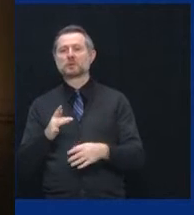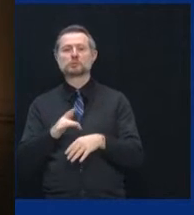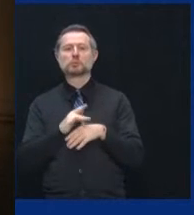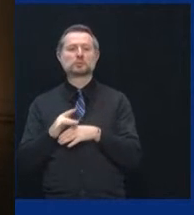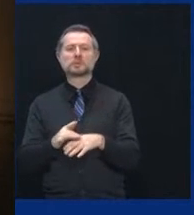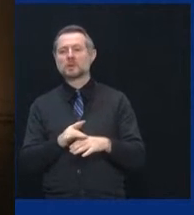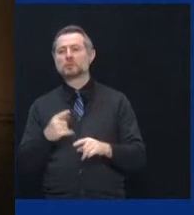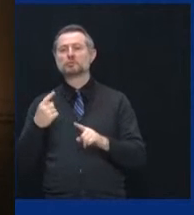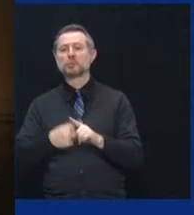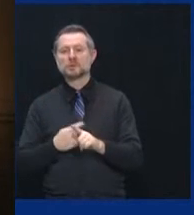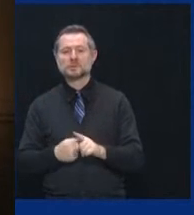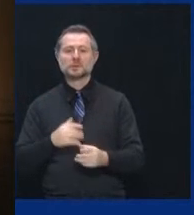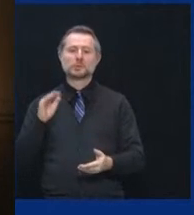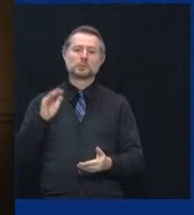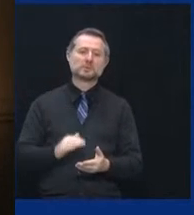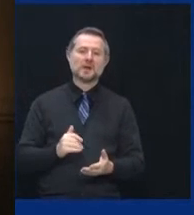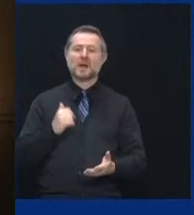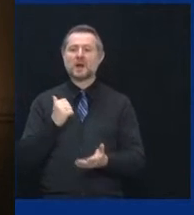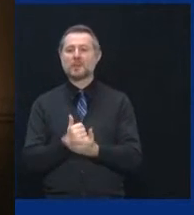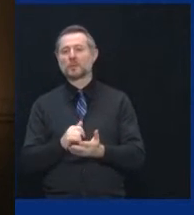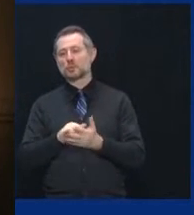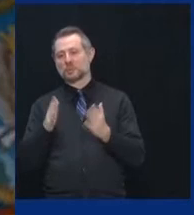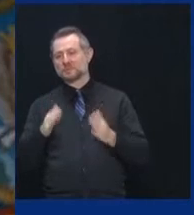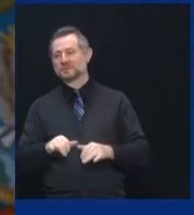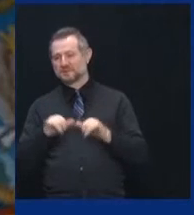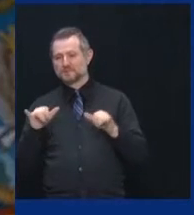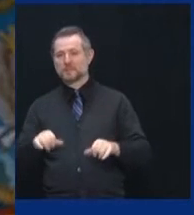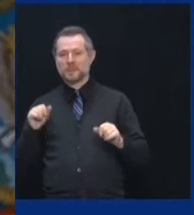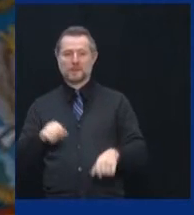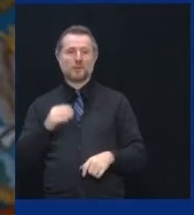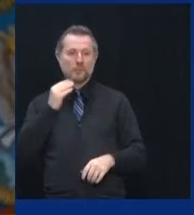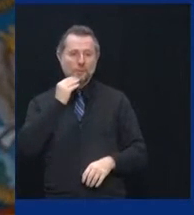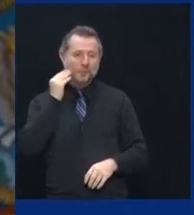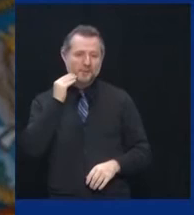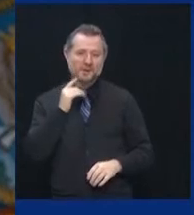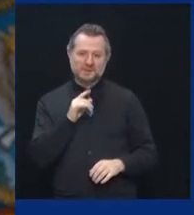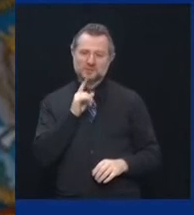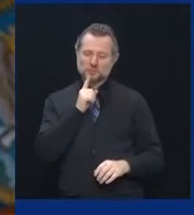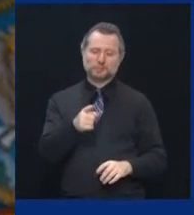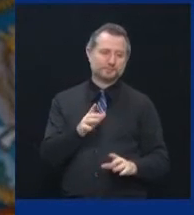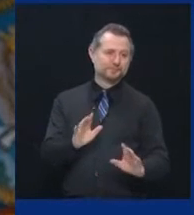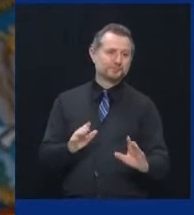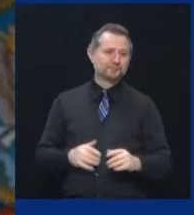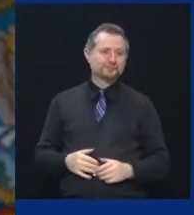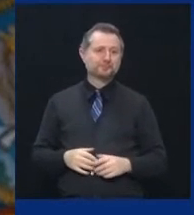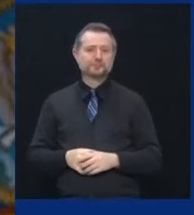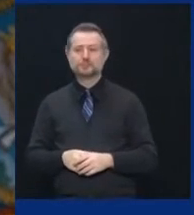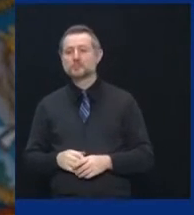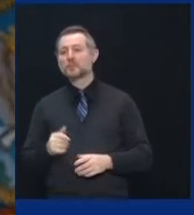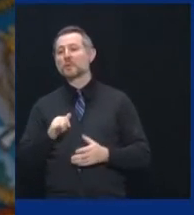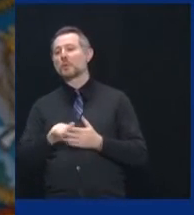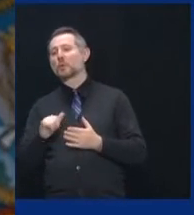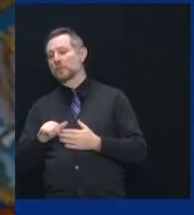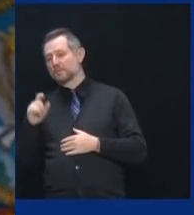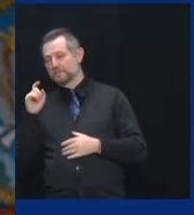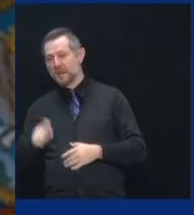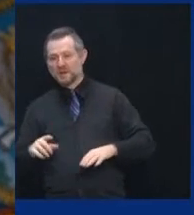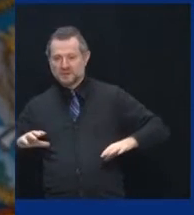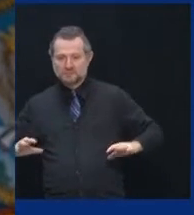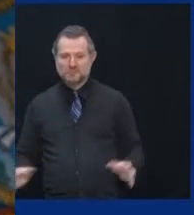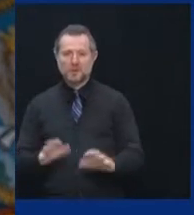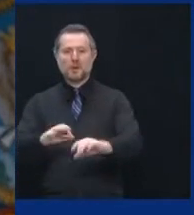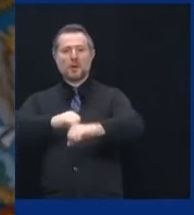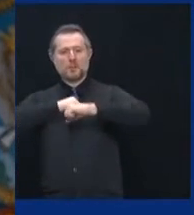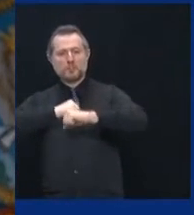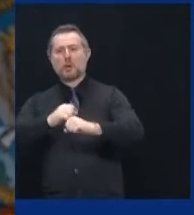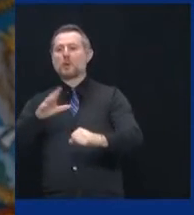relief to keep New Yorkers in their homes, and that's the truth. And New York must do more to protect homeowners and